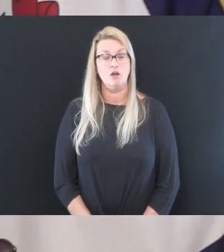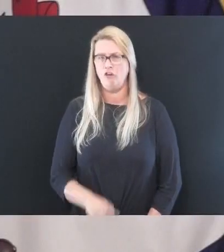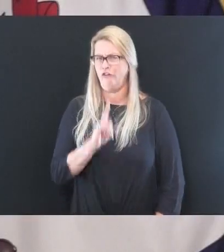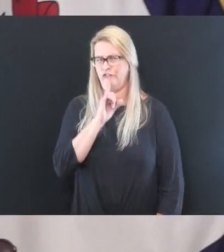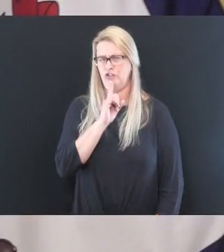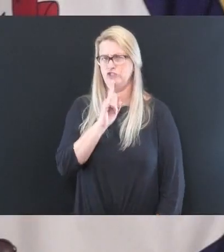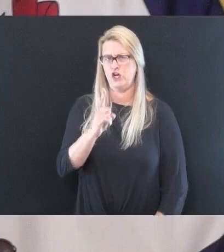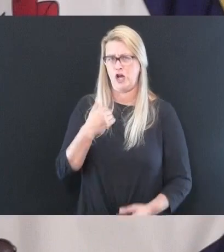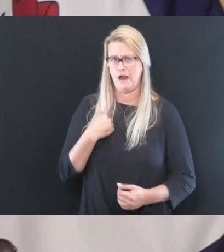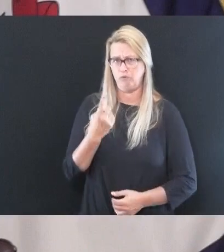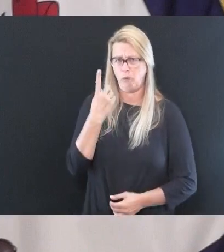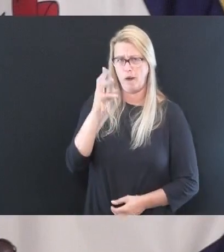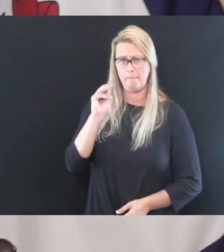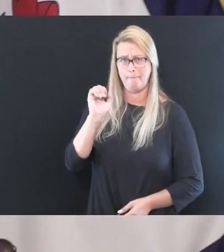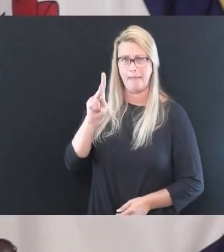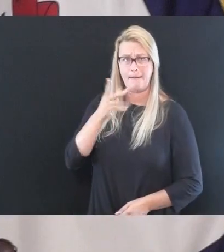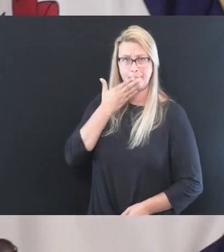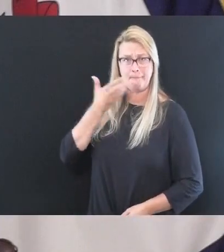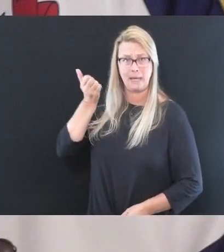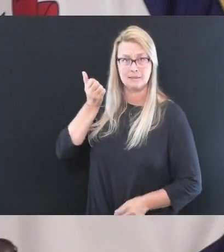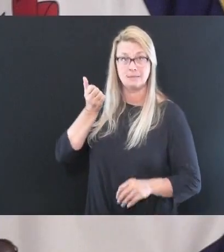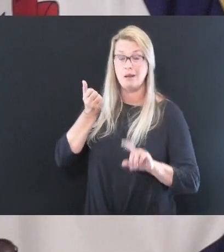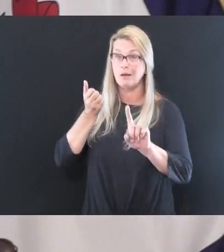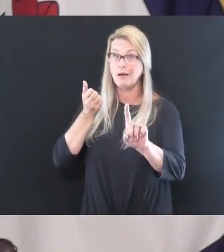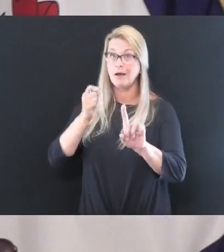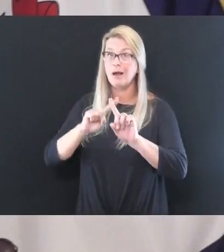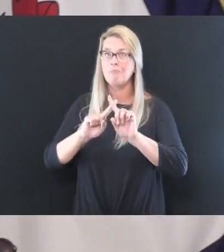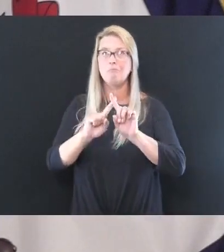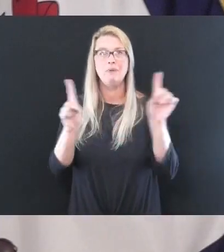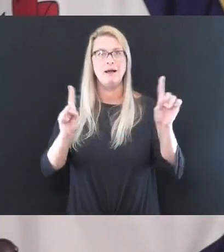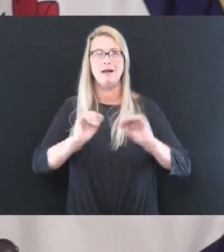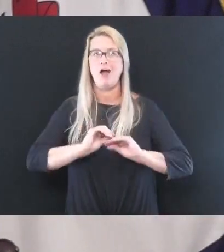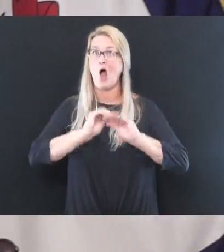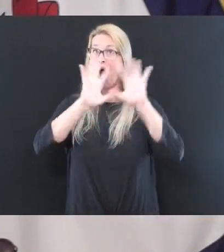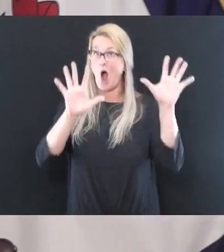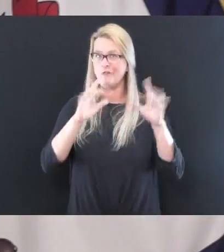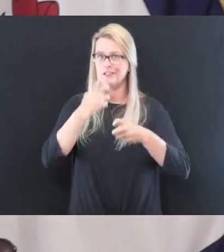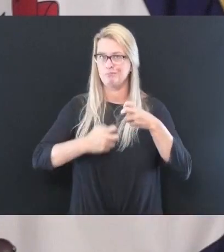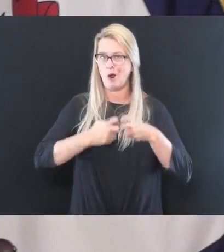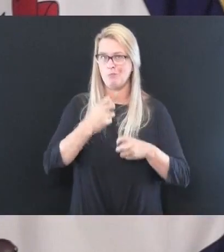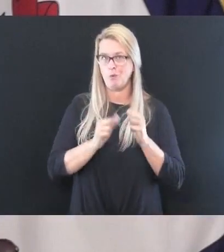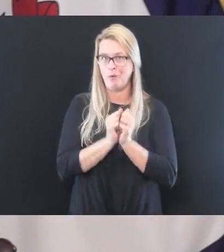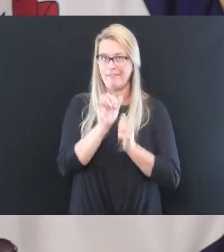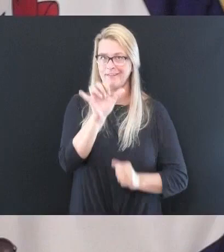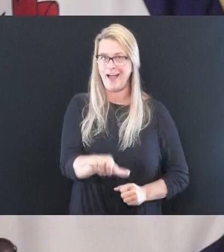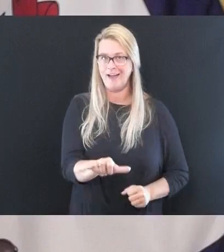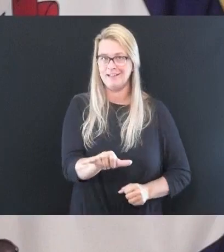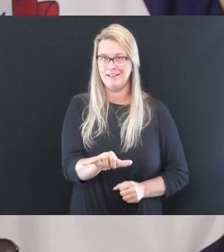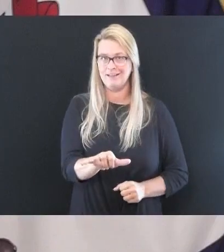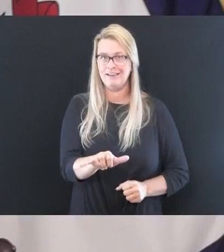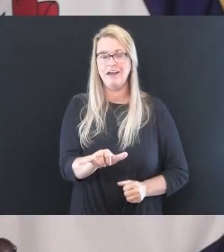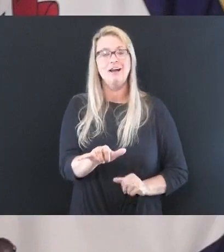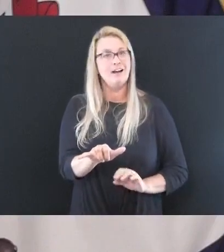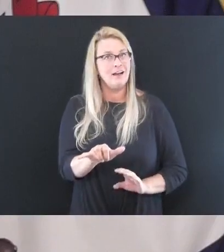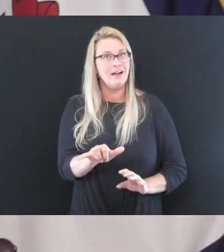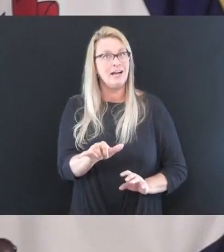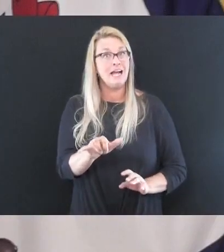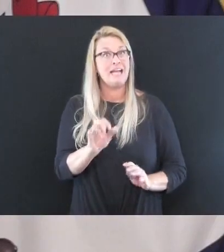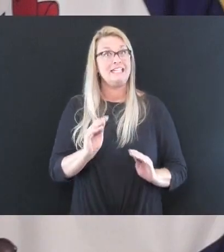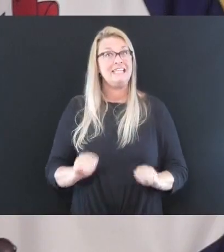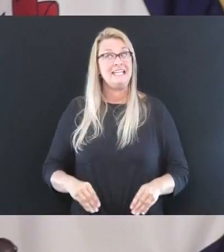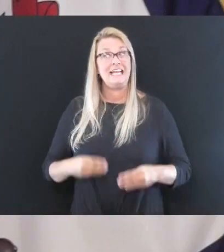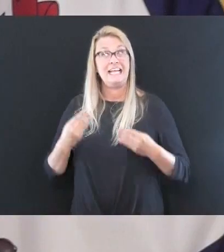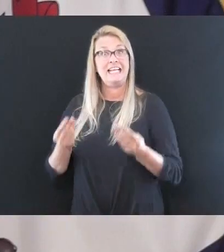map. But here's the problem. Here's the obvious problem. You know, in being able to give